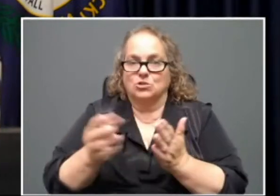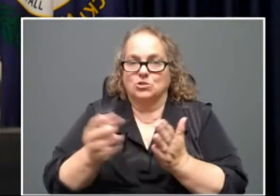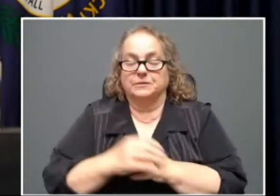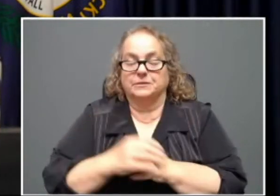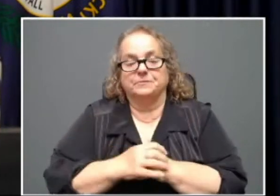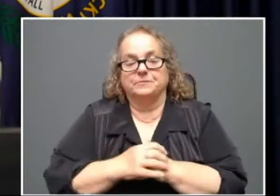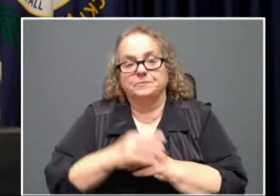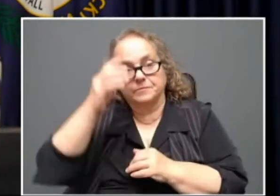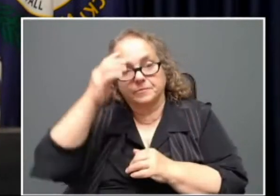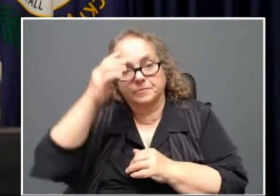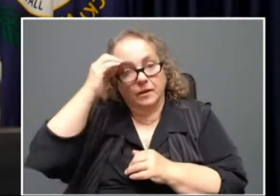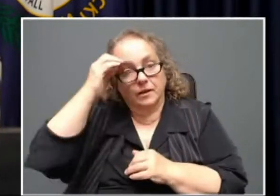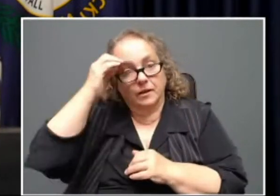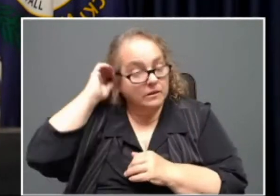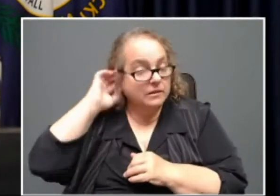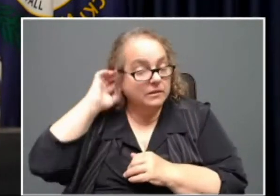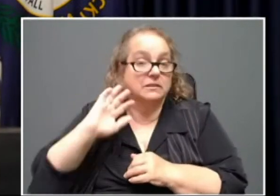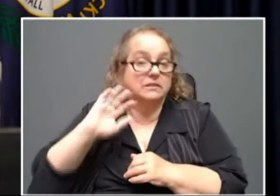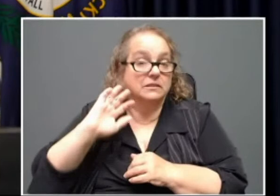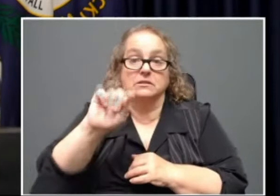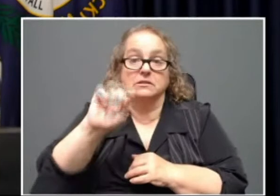from Kentucky Today.